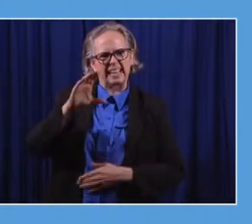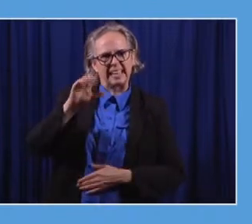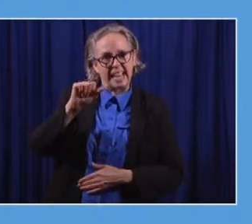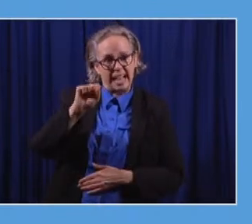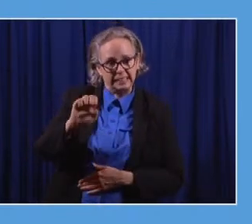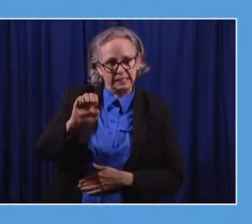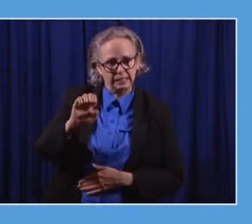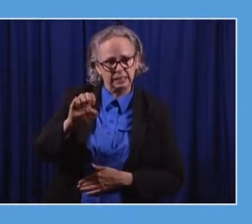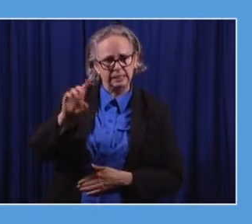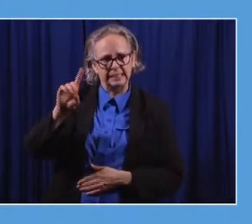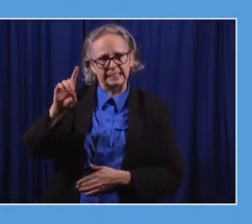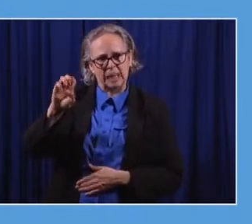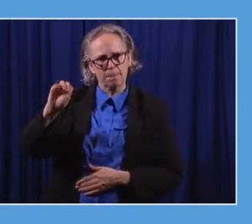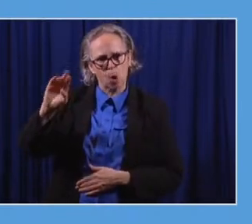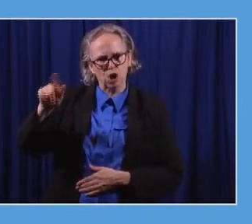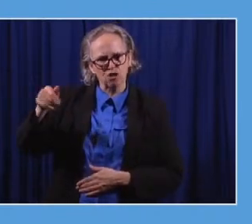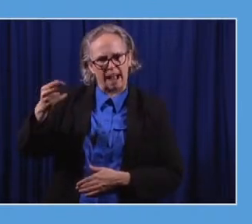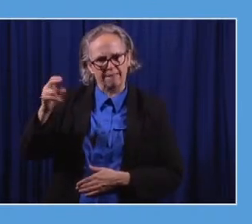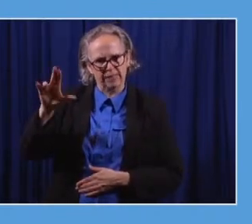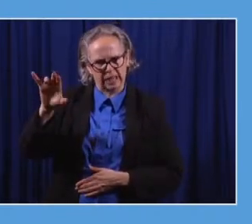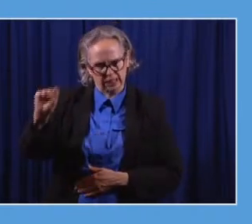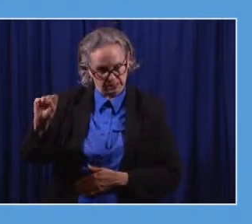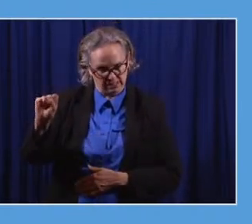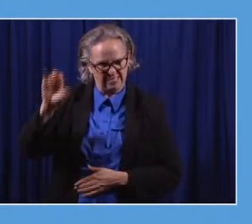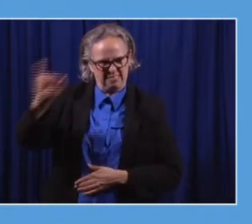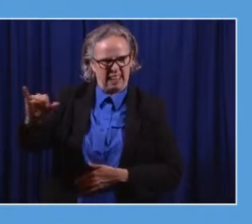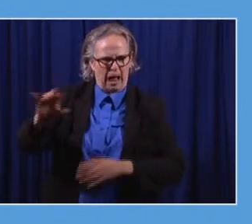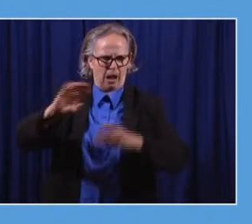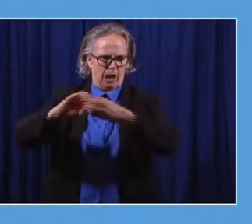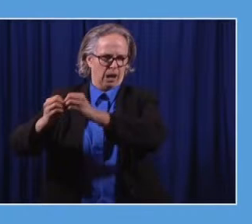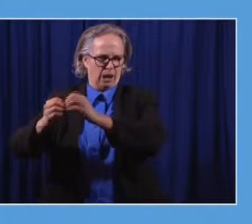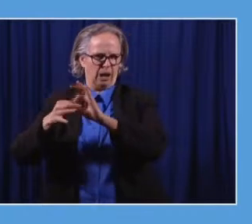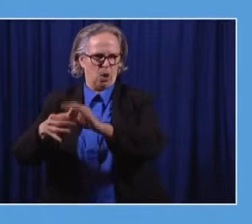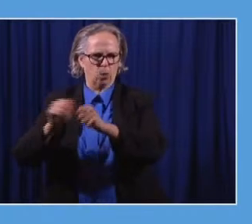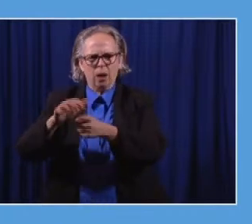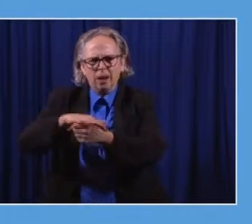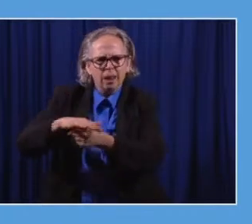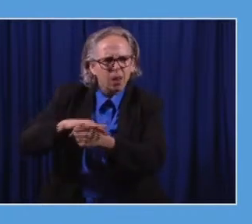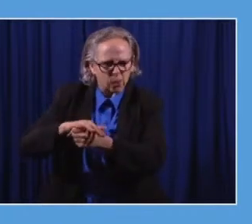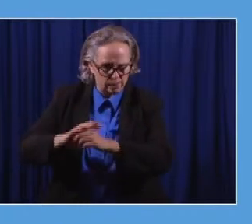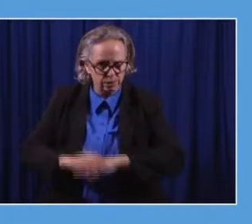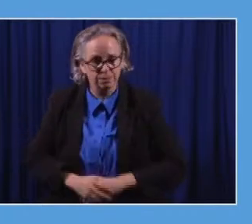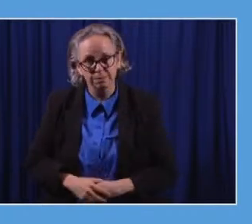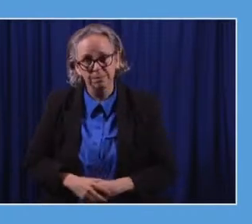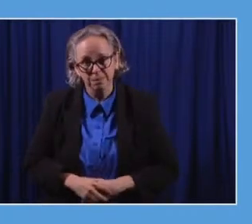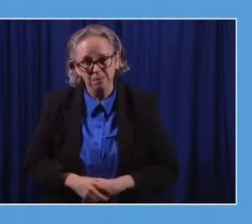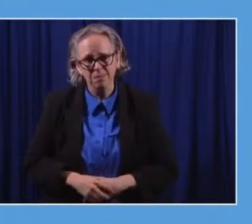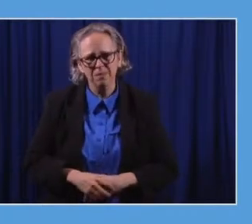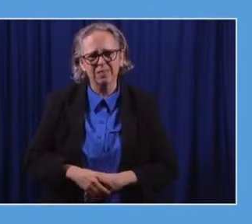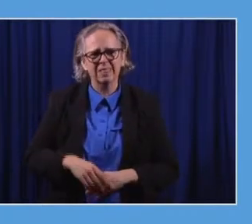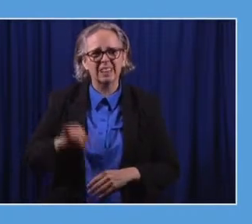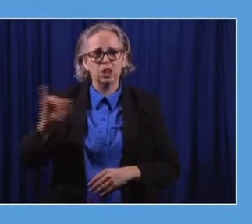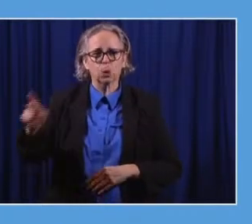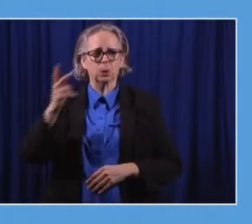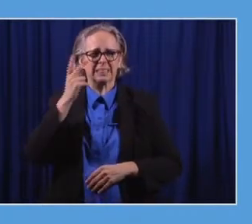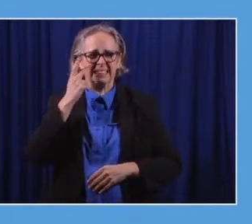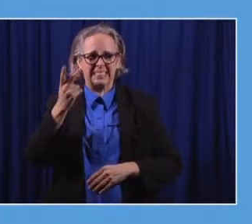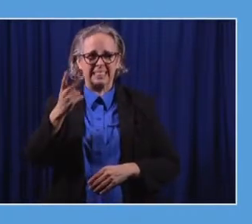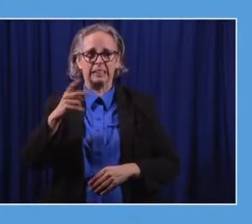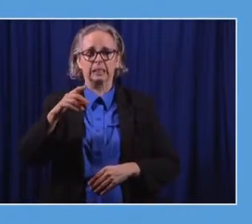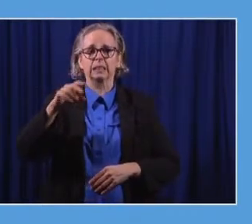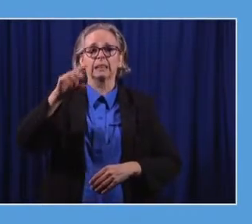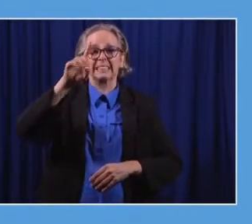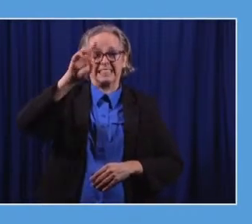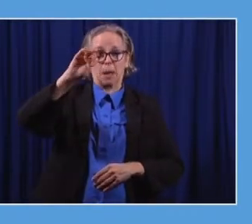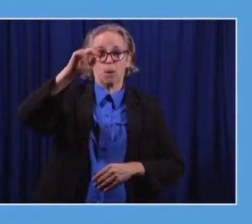now. By selecting this specific tool under Demographics menu, you can access COVID-19 case data